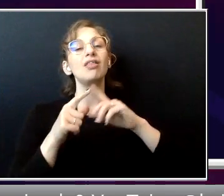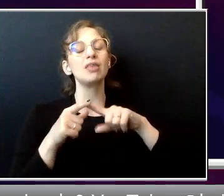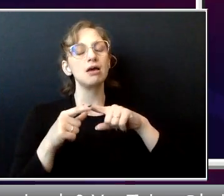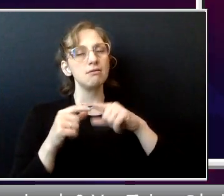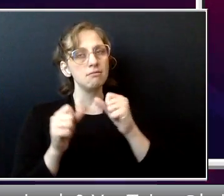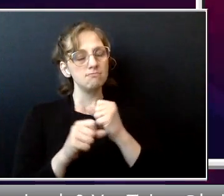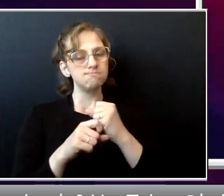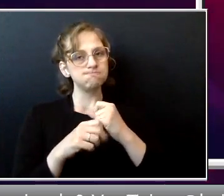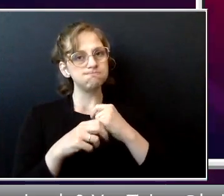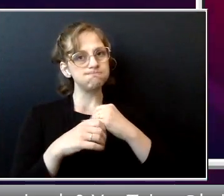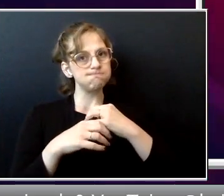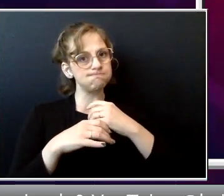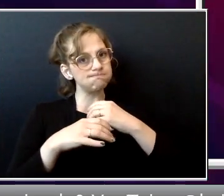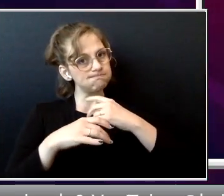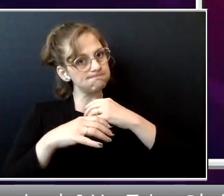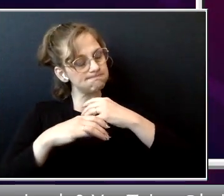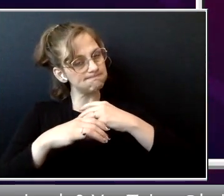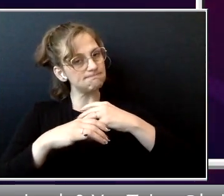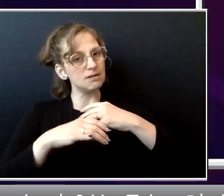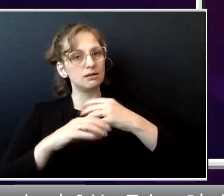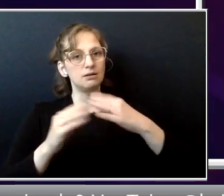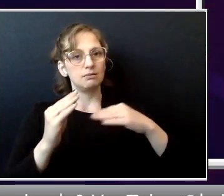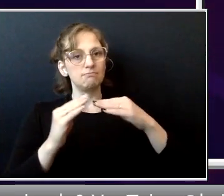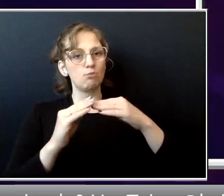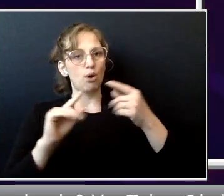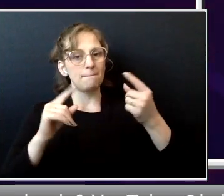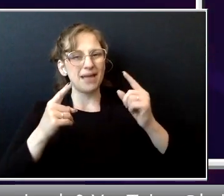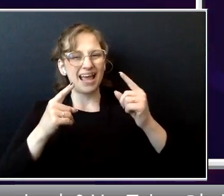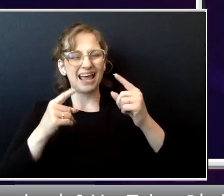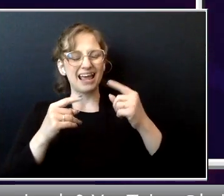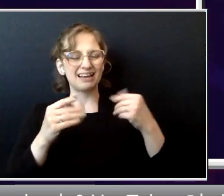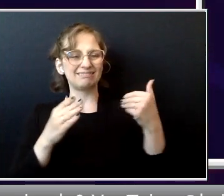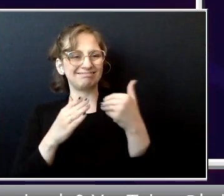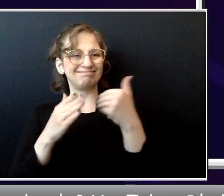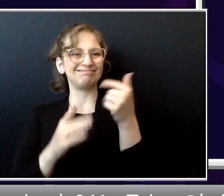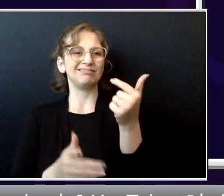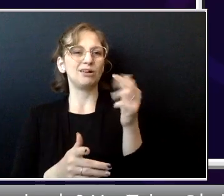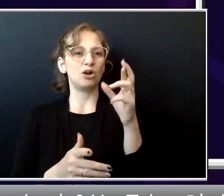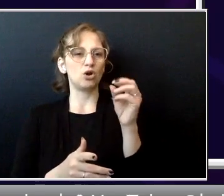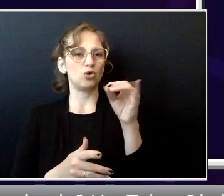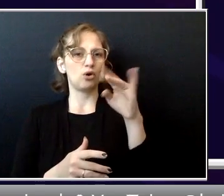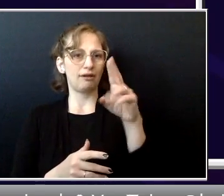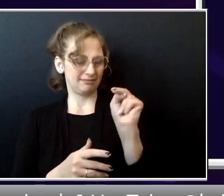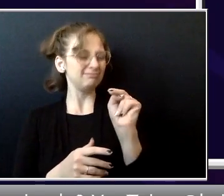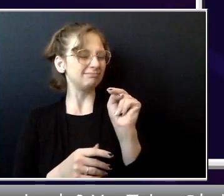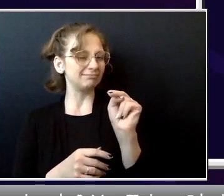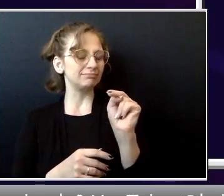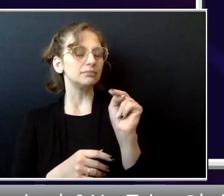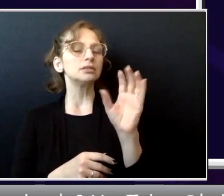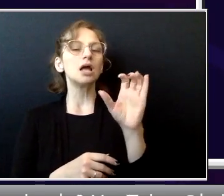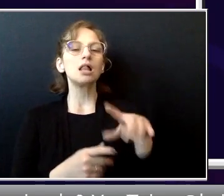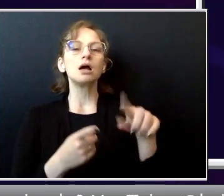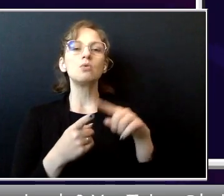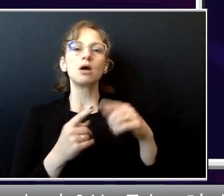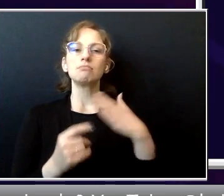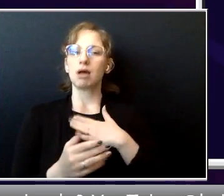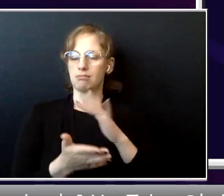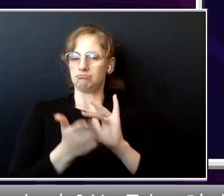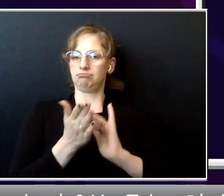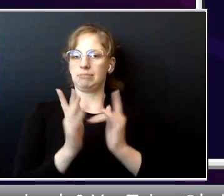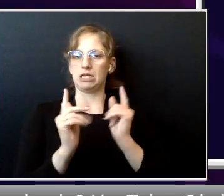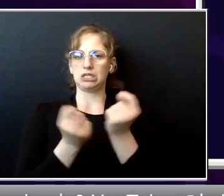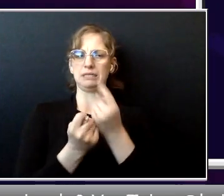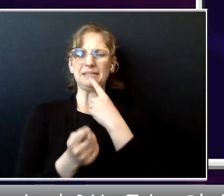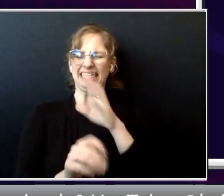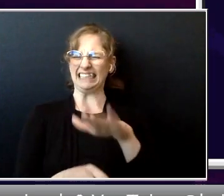some of the pain got more isolated into my groin, that's when my medical team was interested in going to the